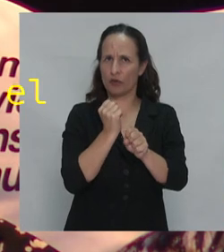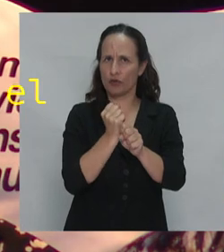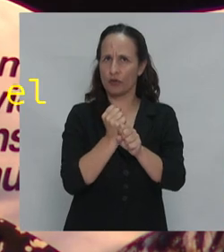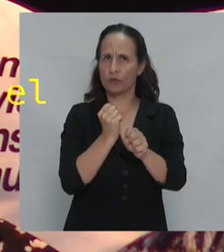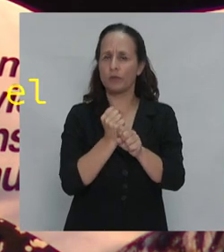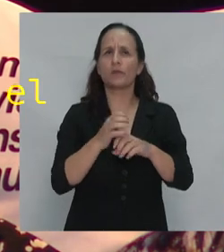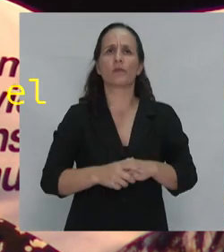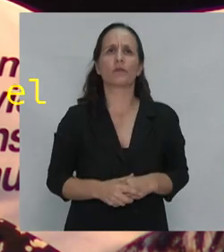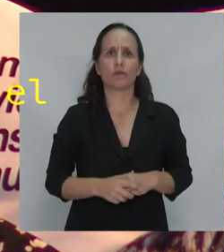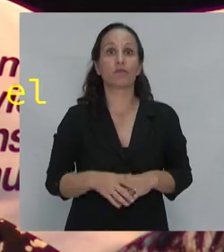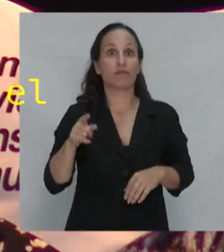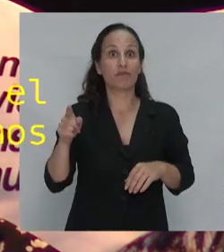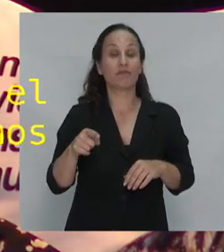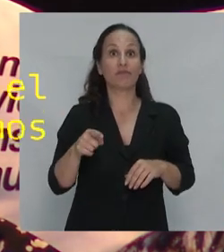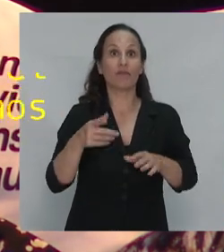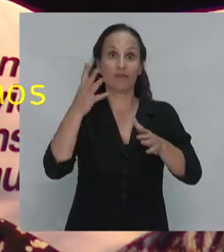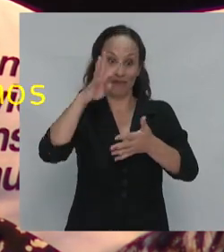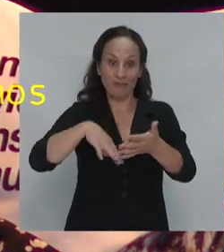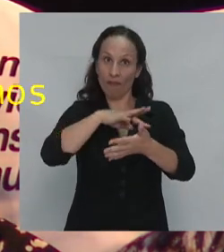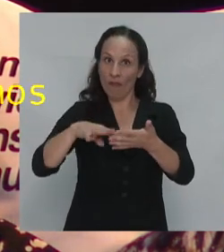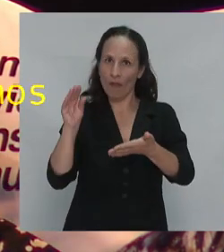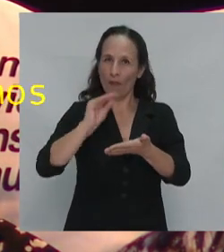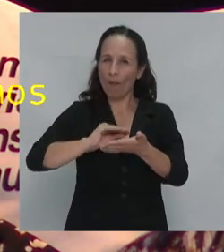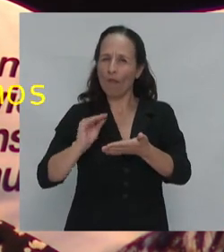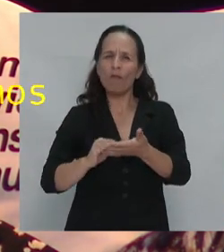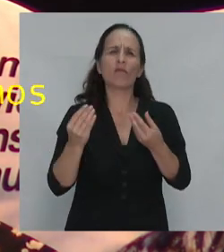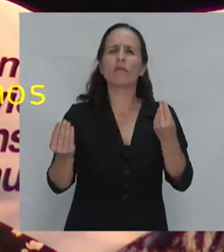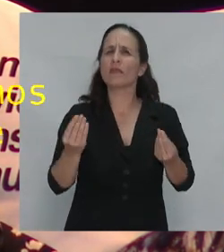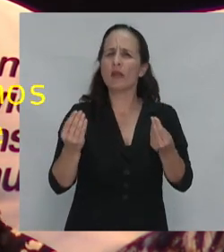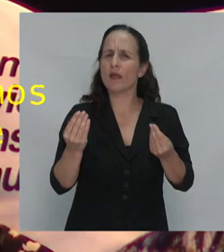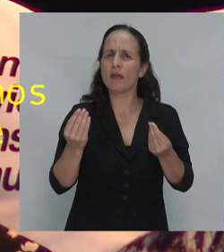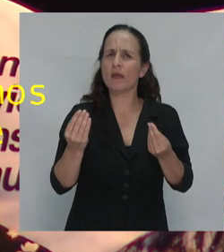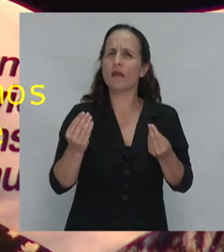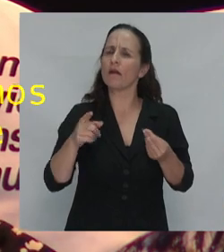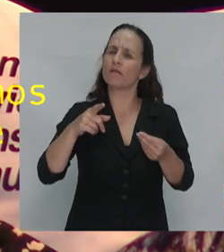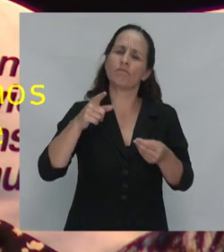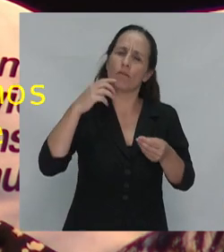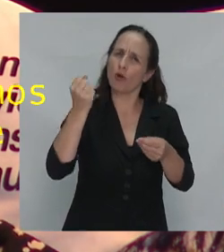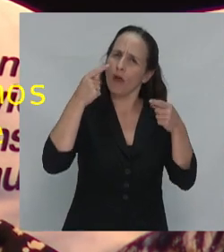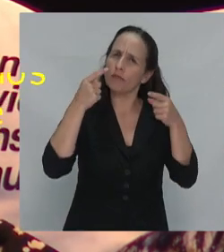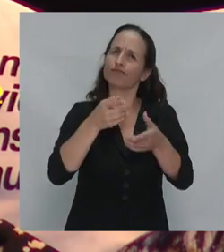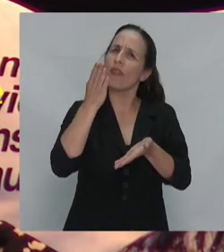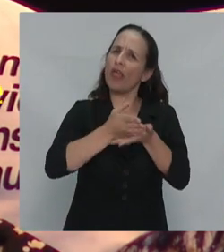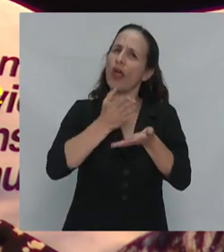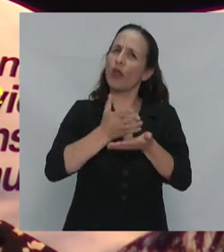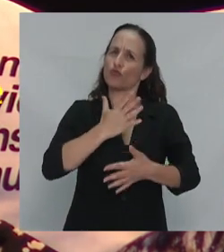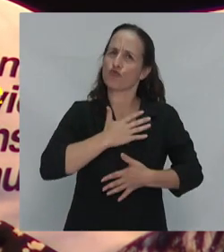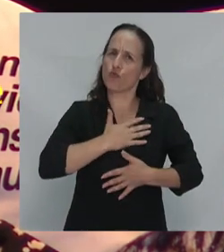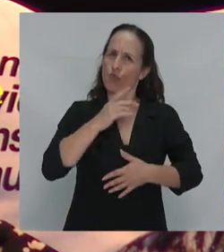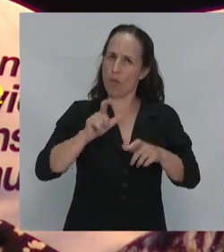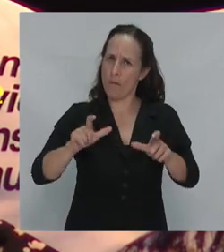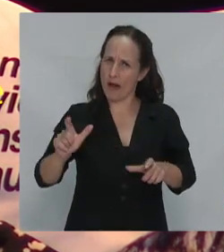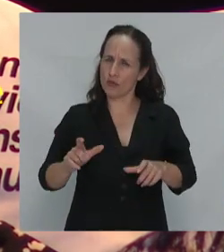human rights. It targets social justice outcomes, and most importantly,